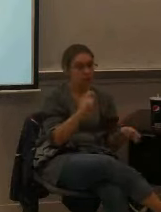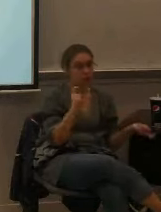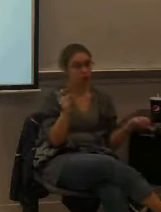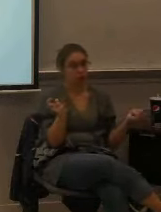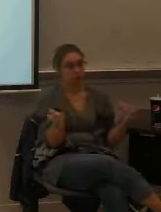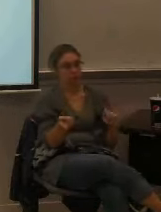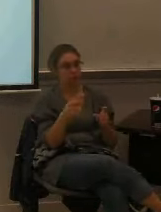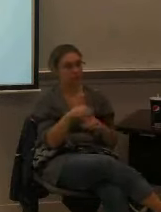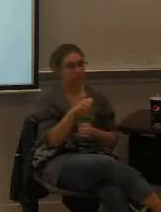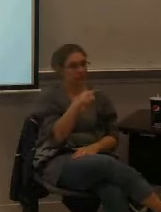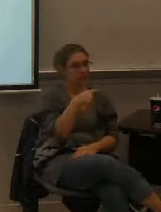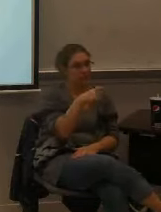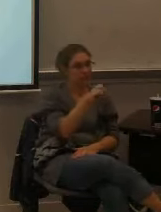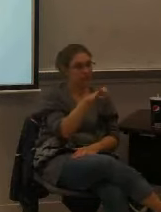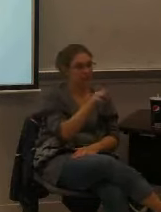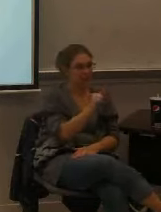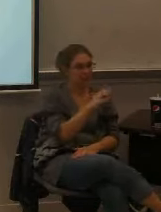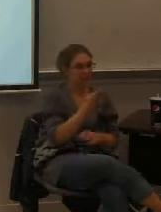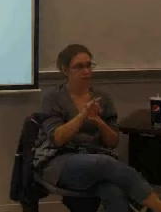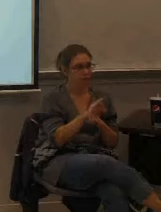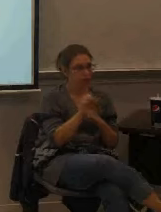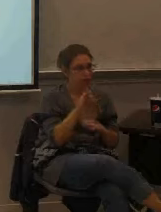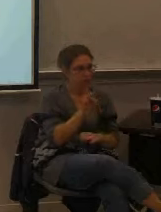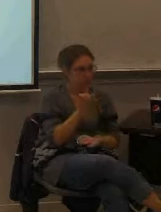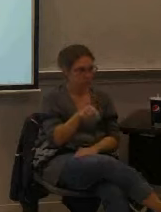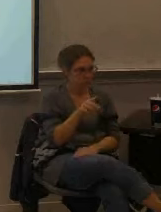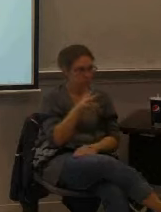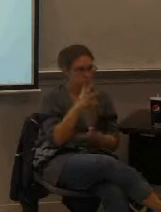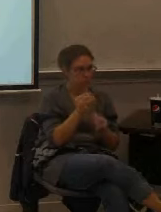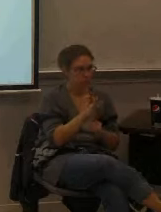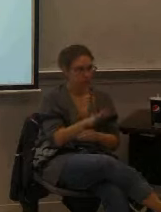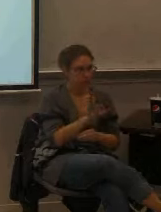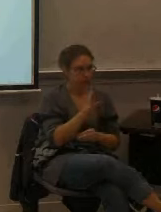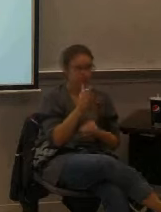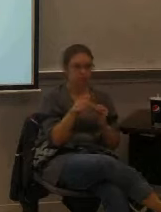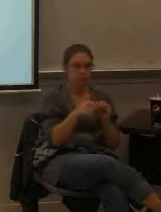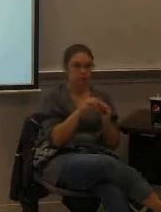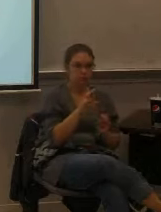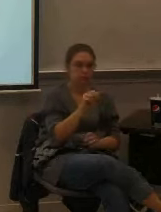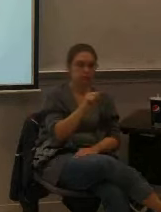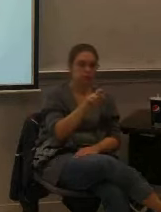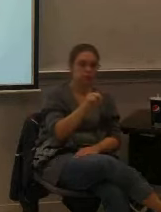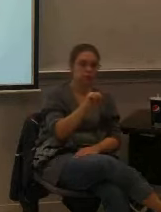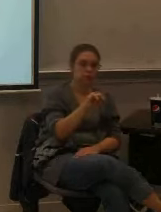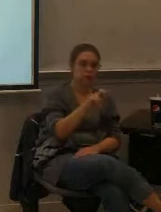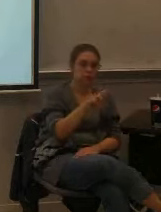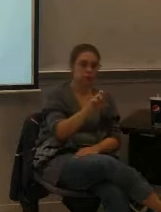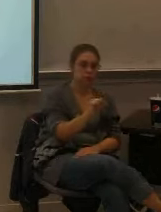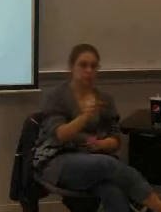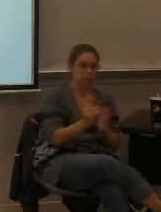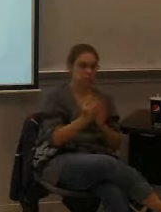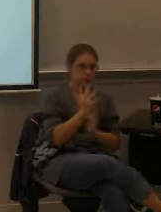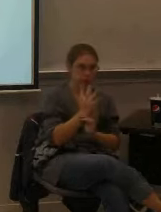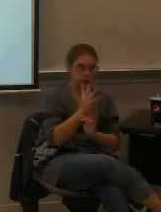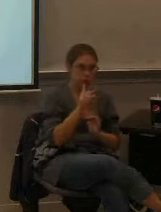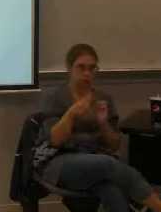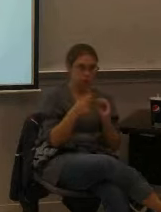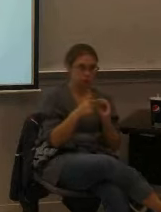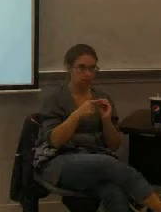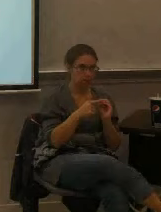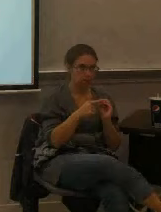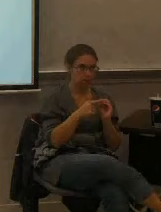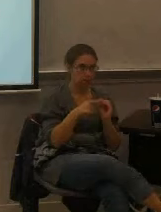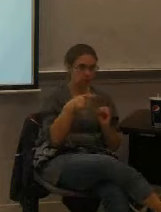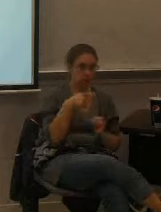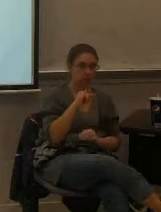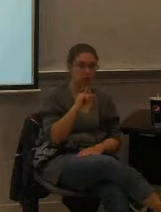in the species and the functions in those wetlands. So we talked, for example, about carnivorous plants. We talked about the pitcher